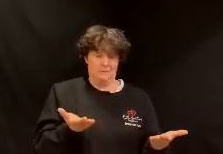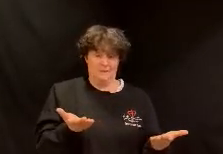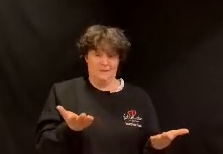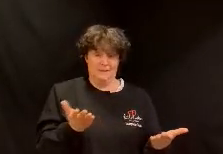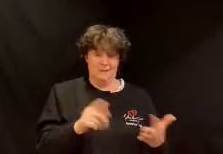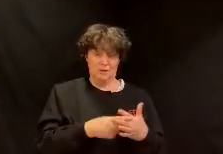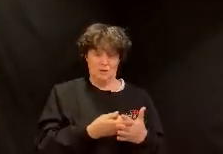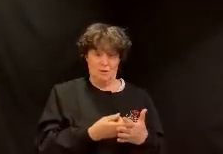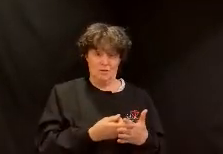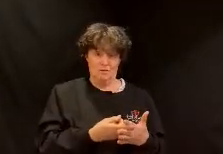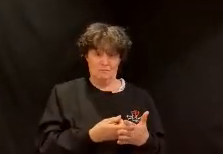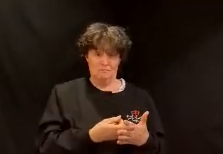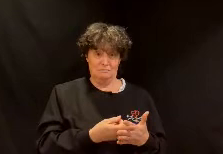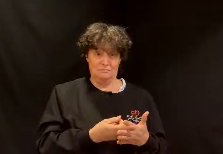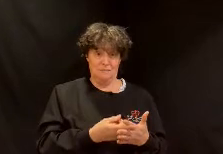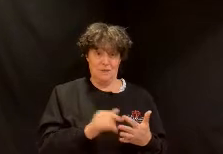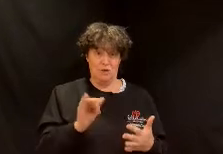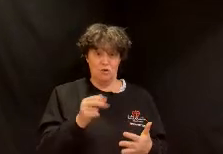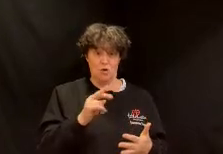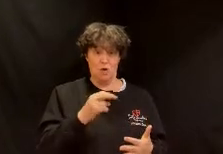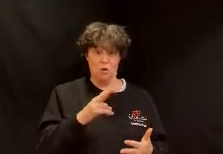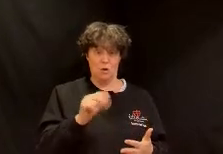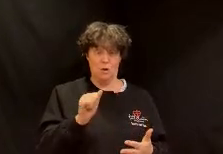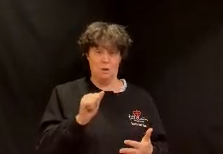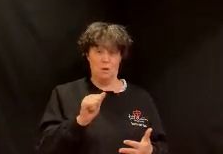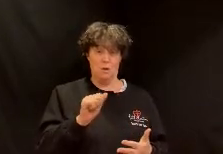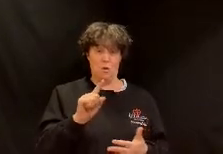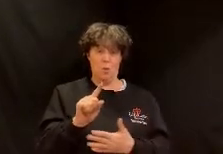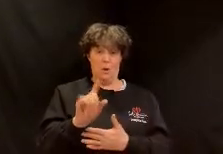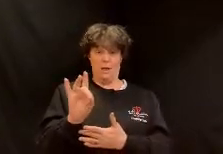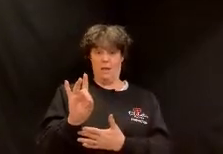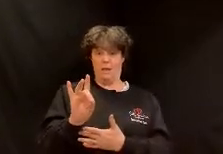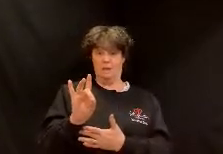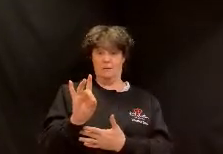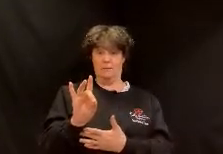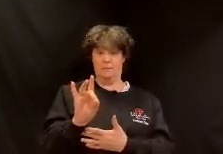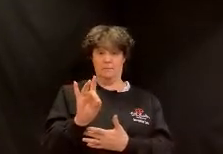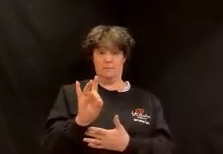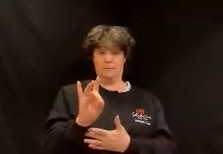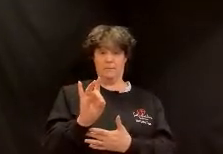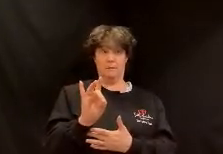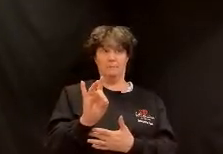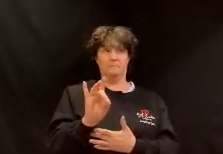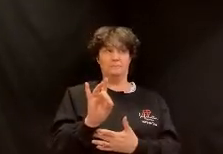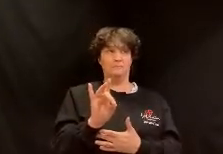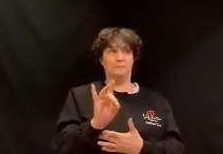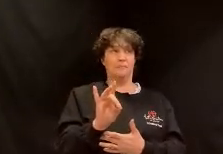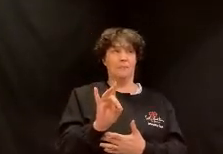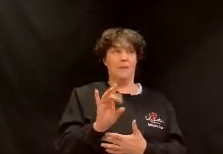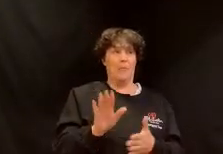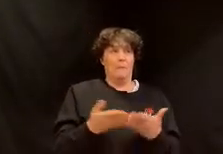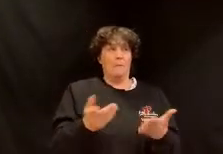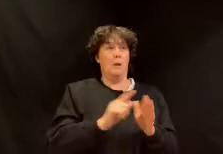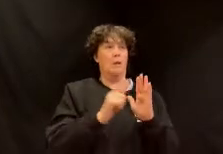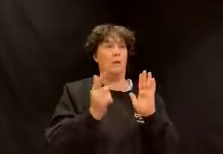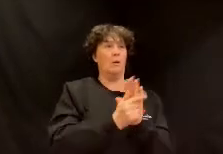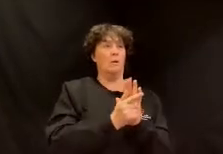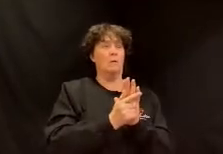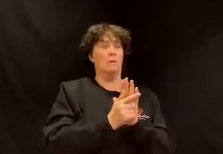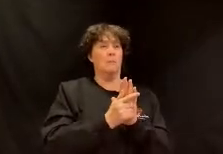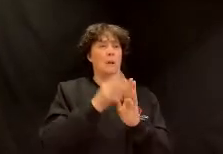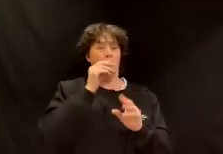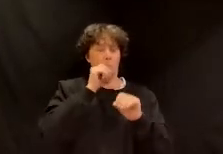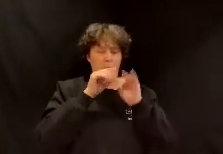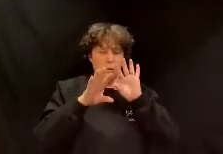Are you with me here? Joshua 1:8. Look what the Bible says here. Joshua 1:8. I love this. This book of the law shall not depart from your mouth, but you